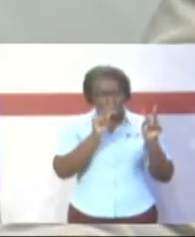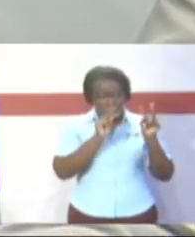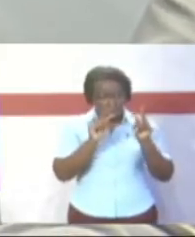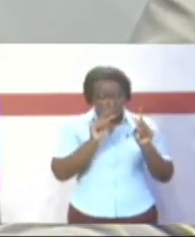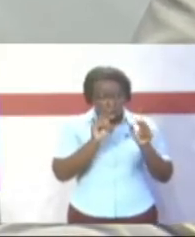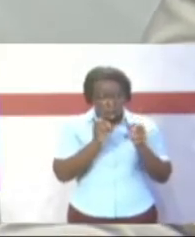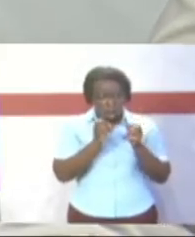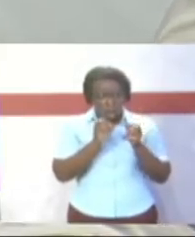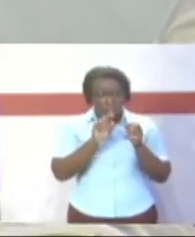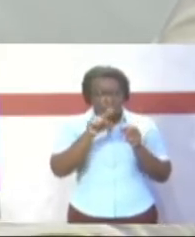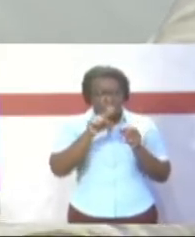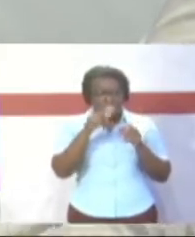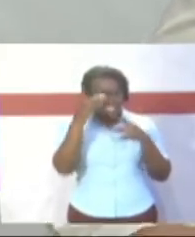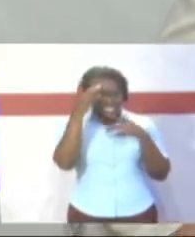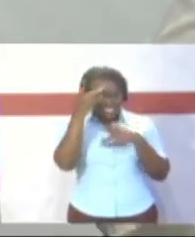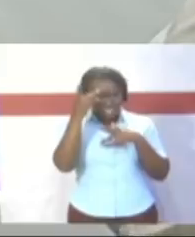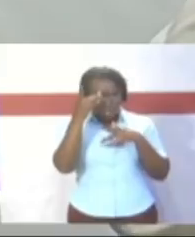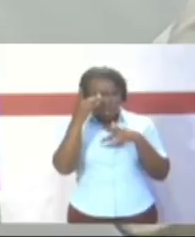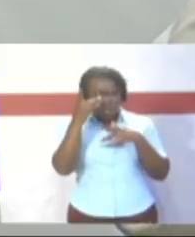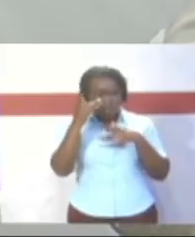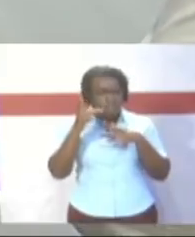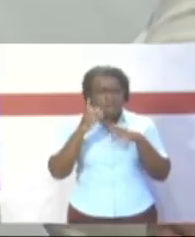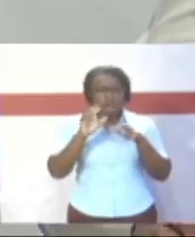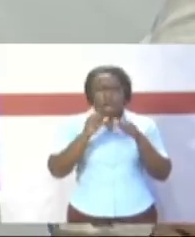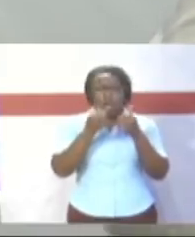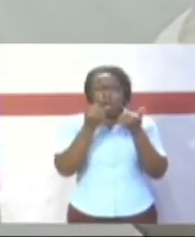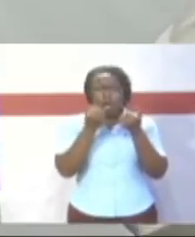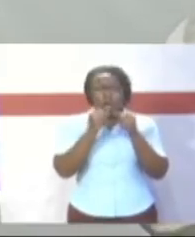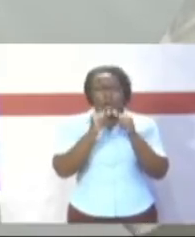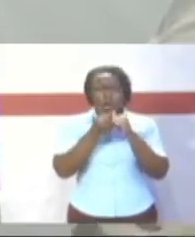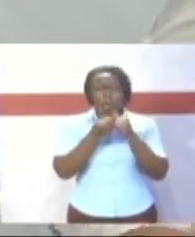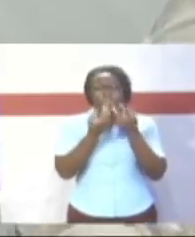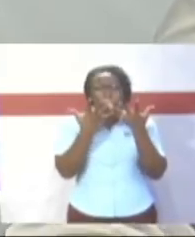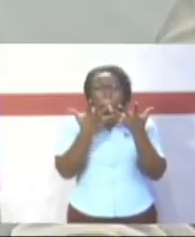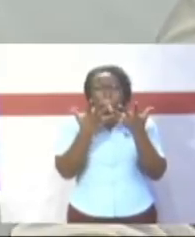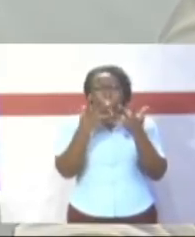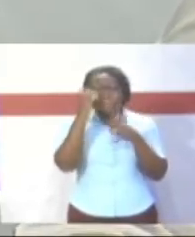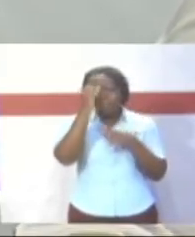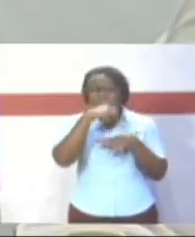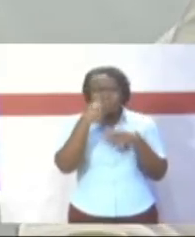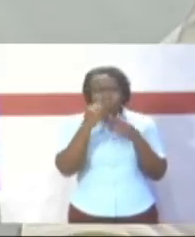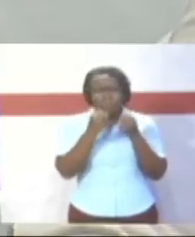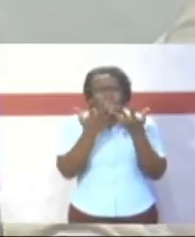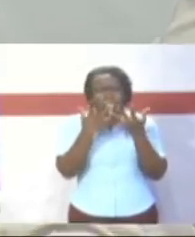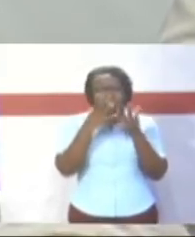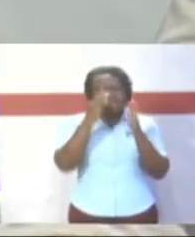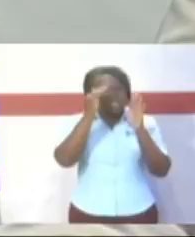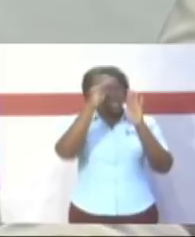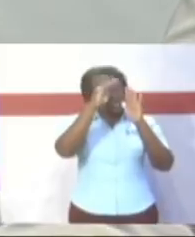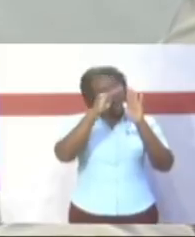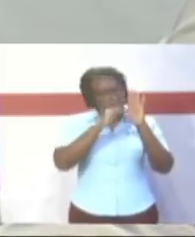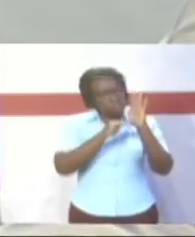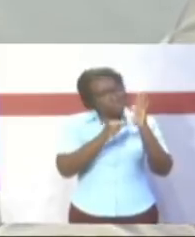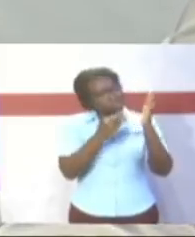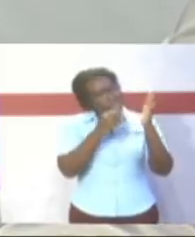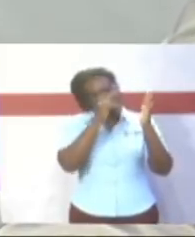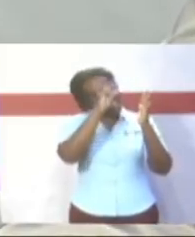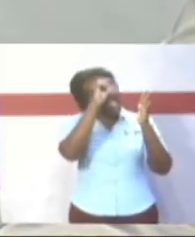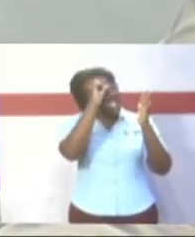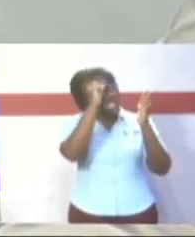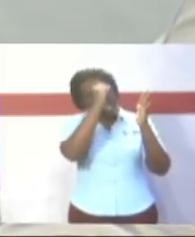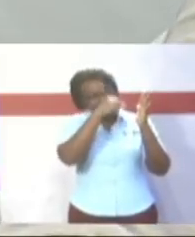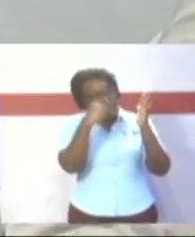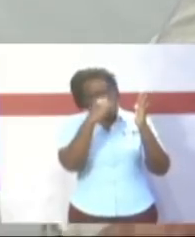severity, and that helps us to assign how we take care. We then move from there very